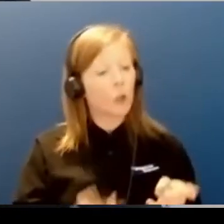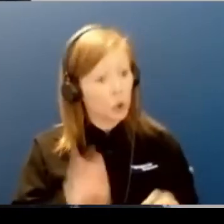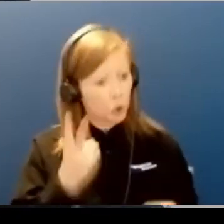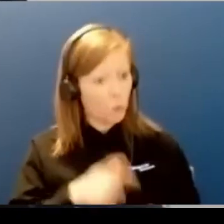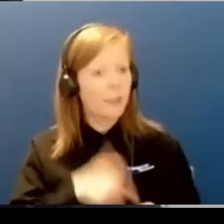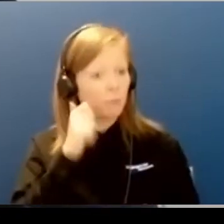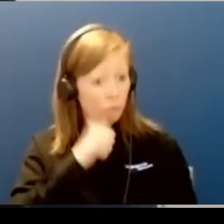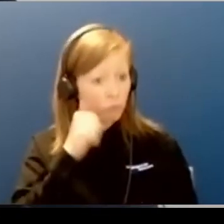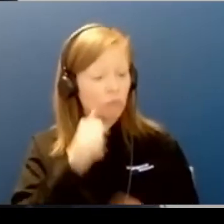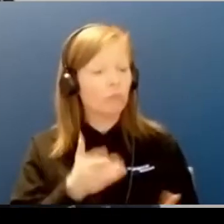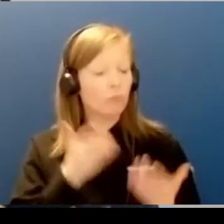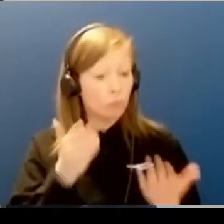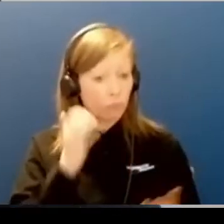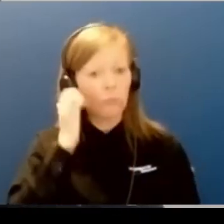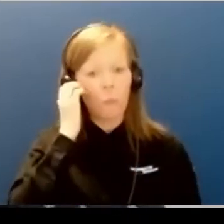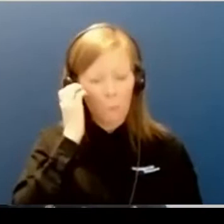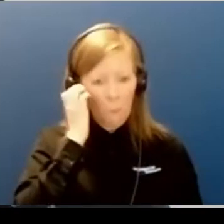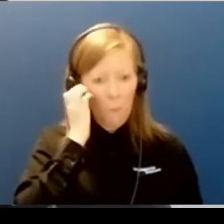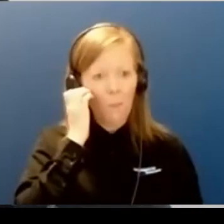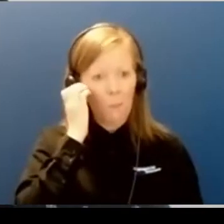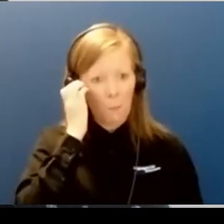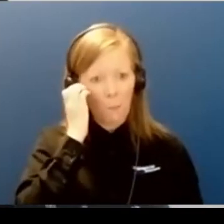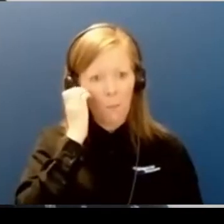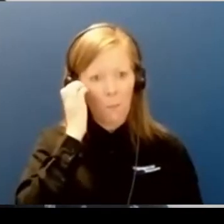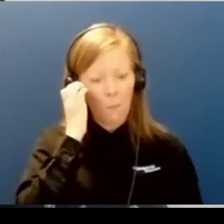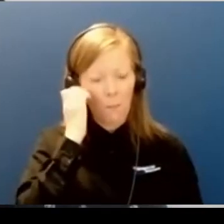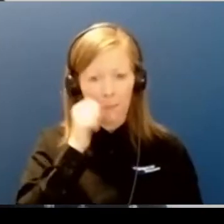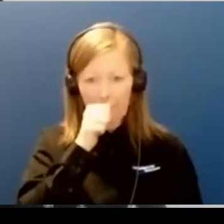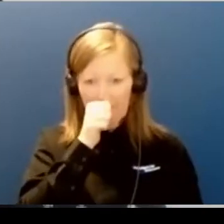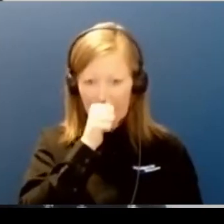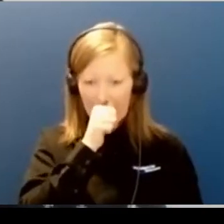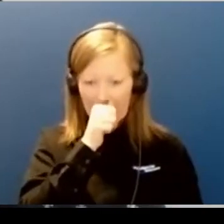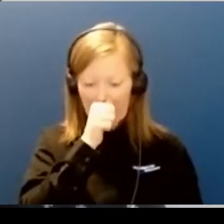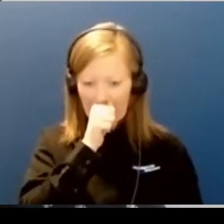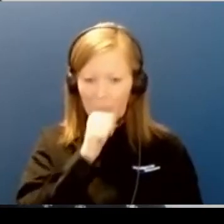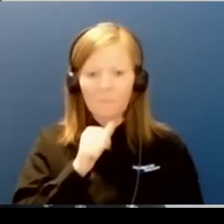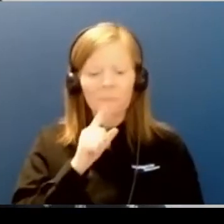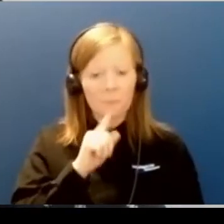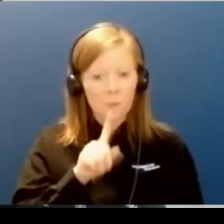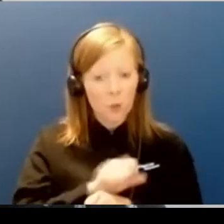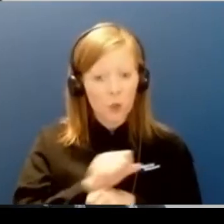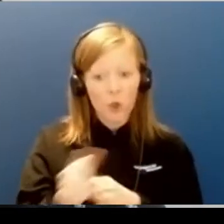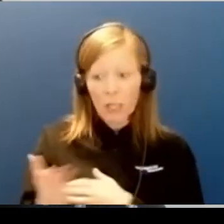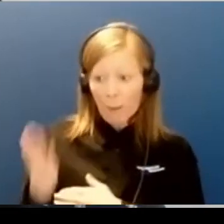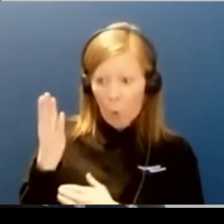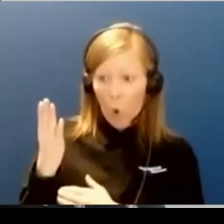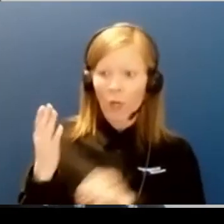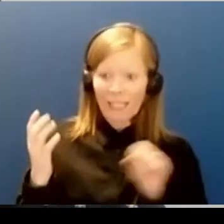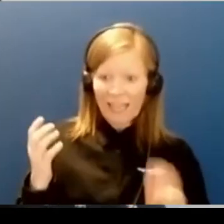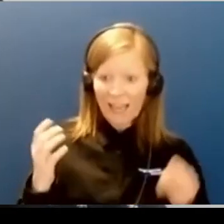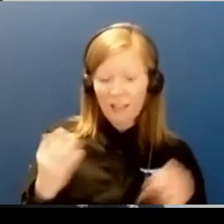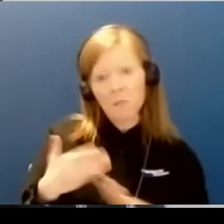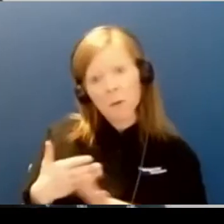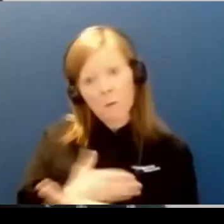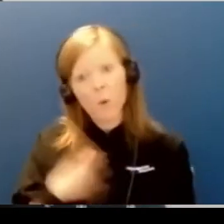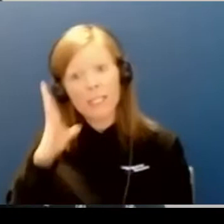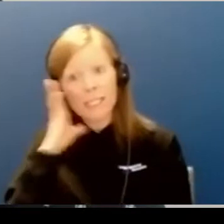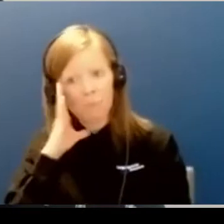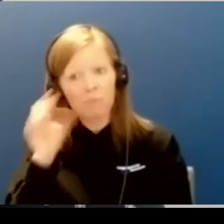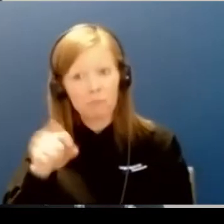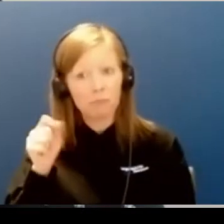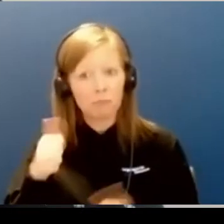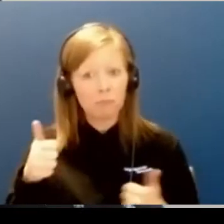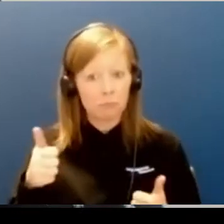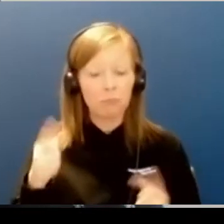if you so definitely in the morning and then perhaps before they go to sleep. And